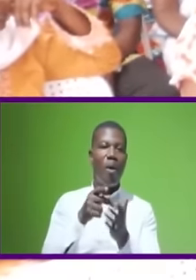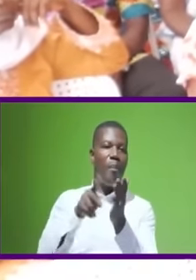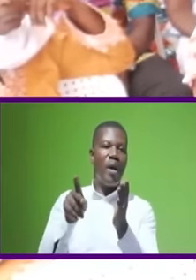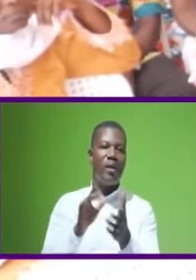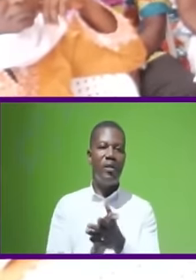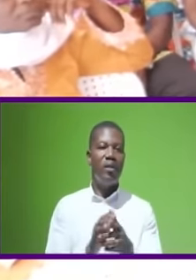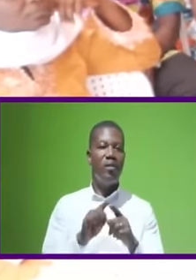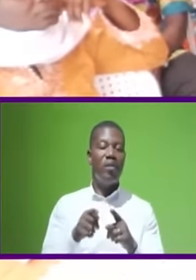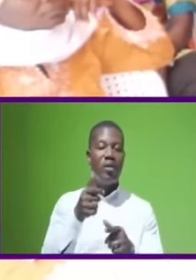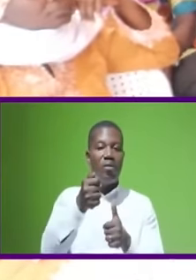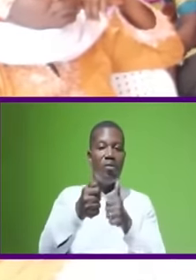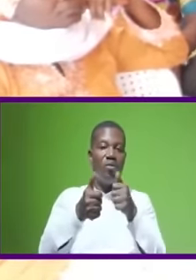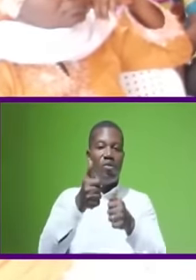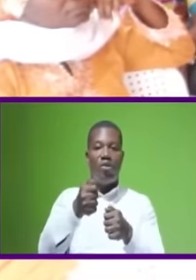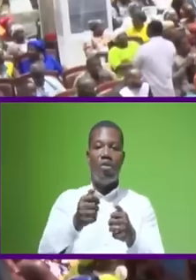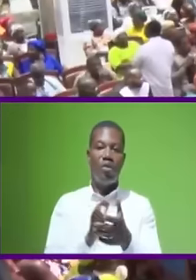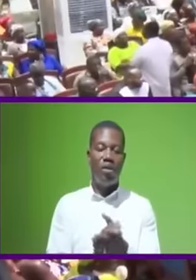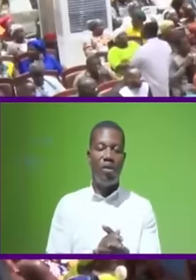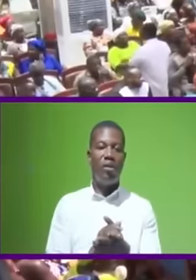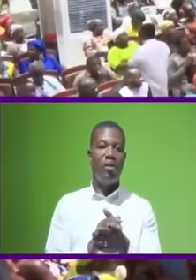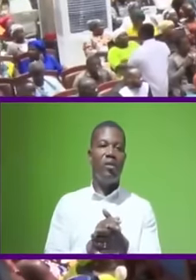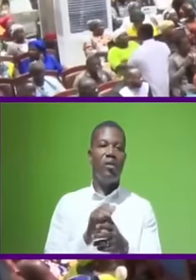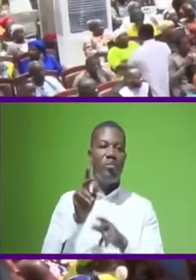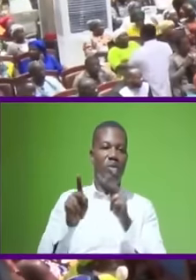But what we remember of you